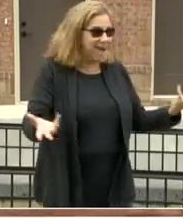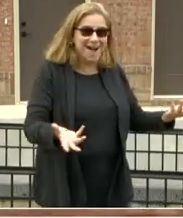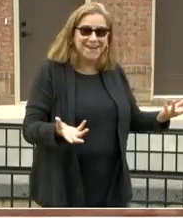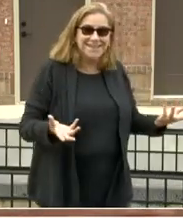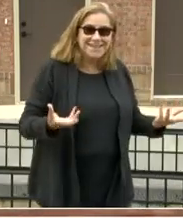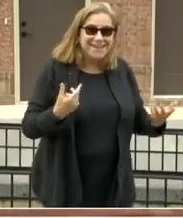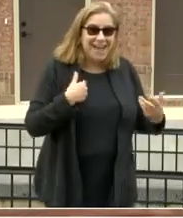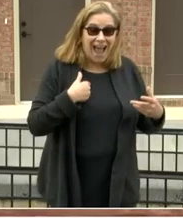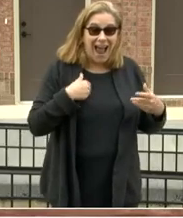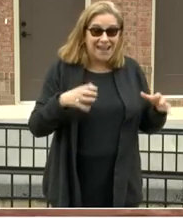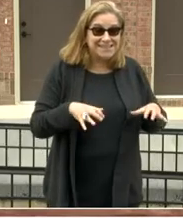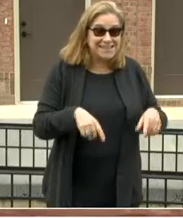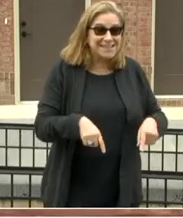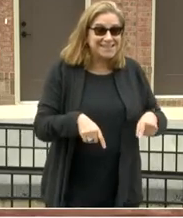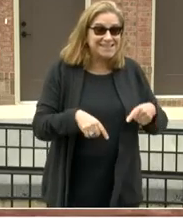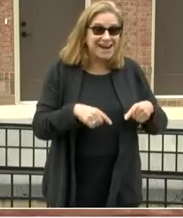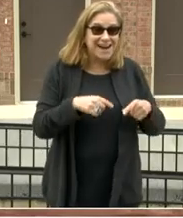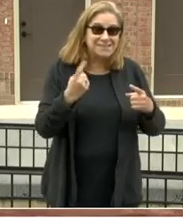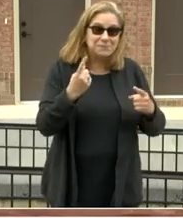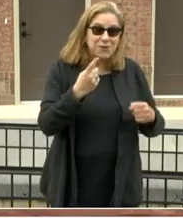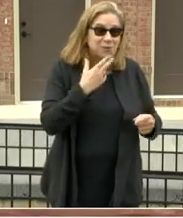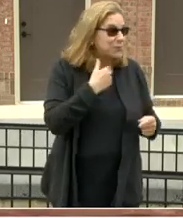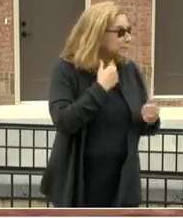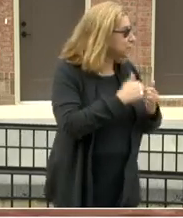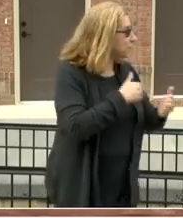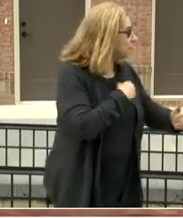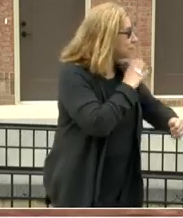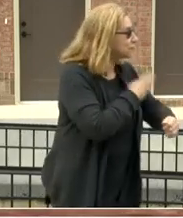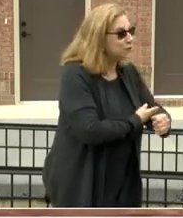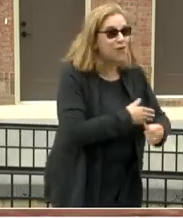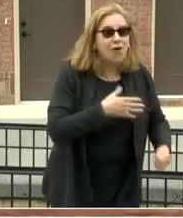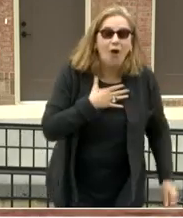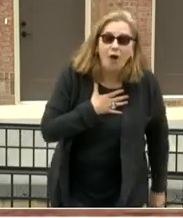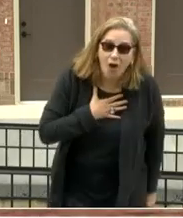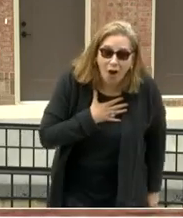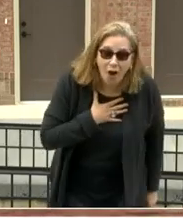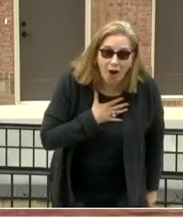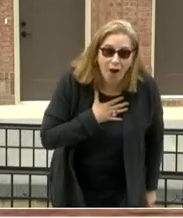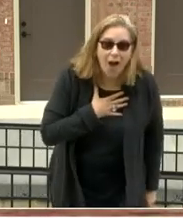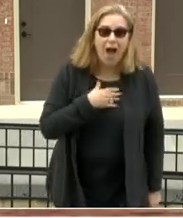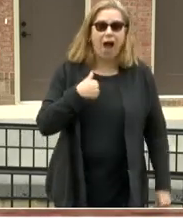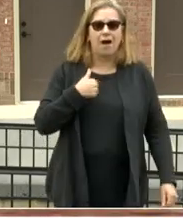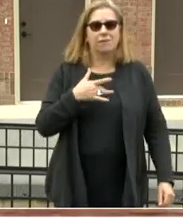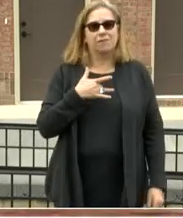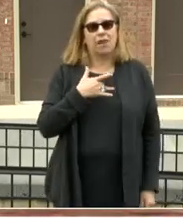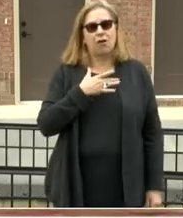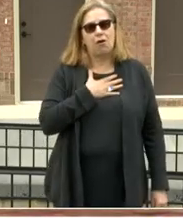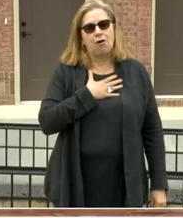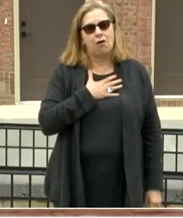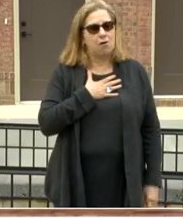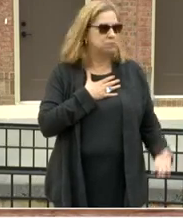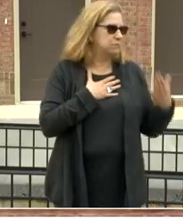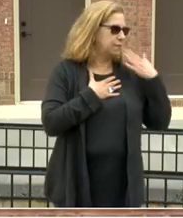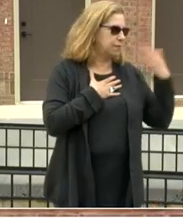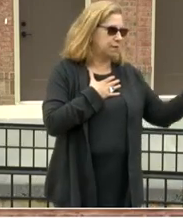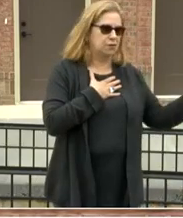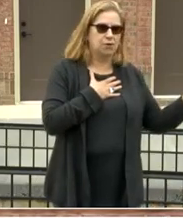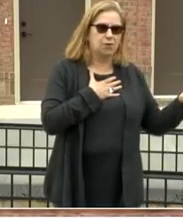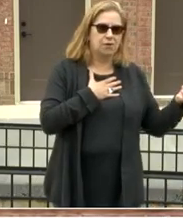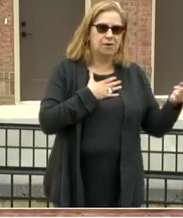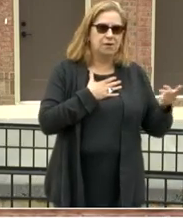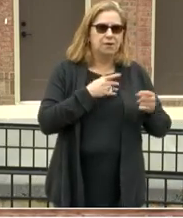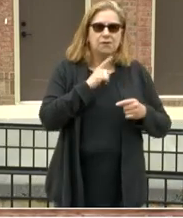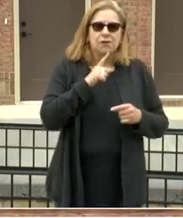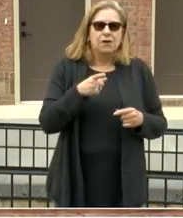something cute. I go, aw. And that's how I feel. So thank you so much. I want